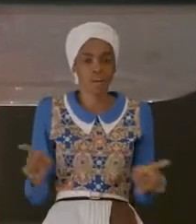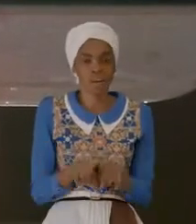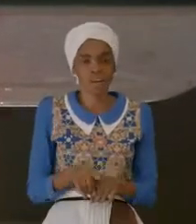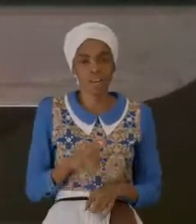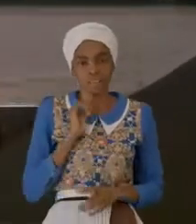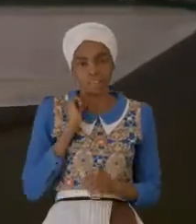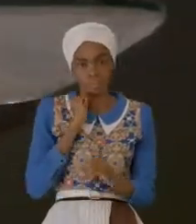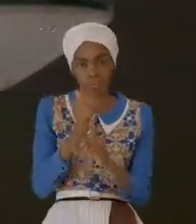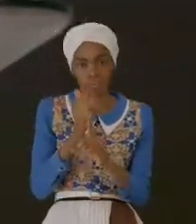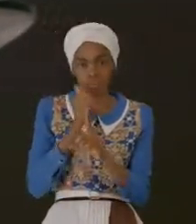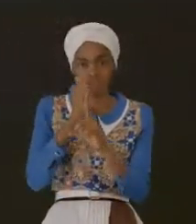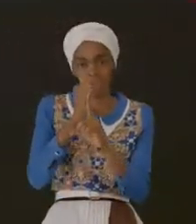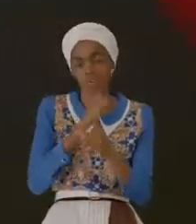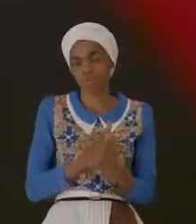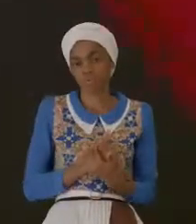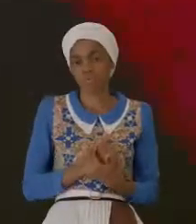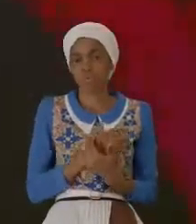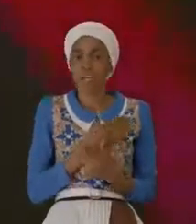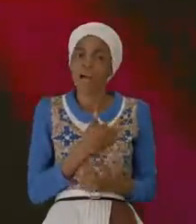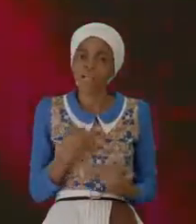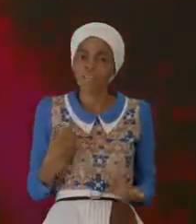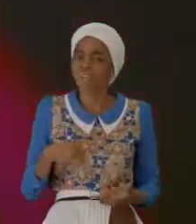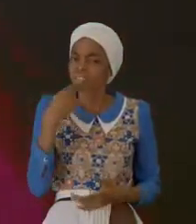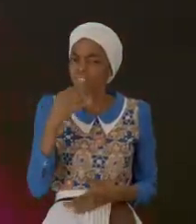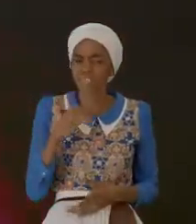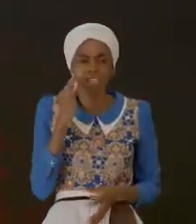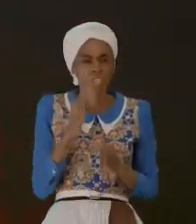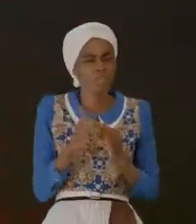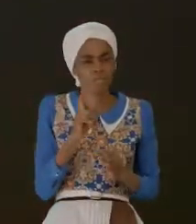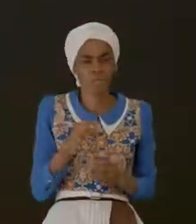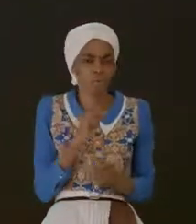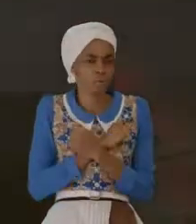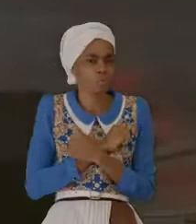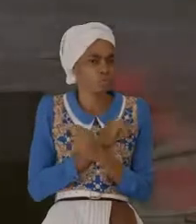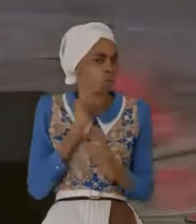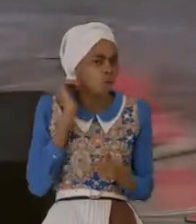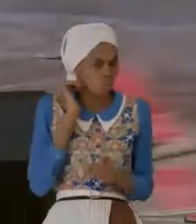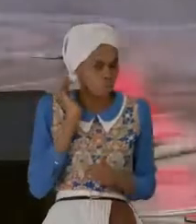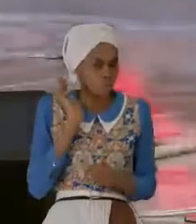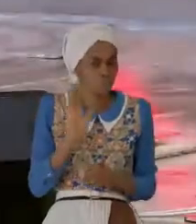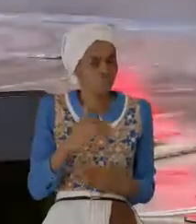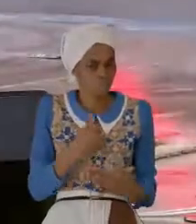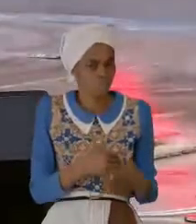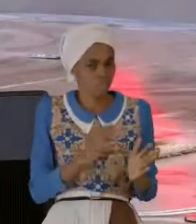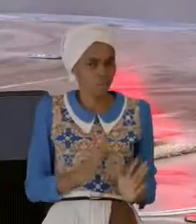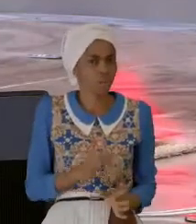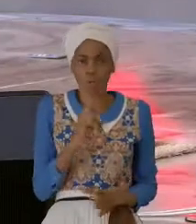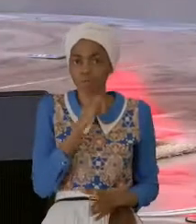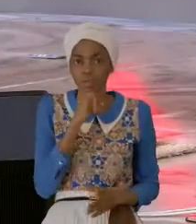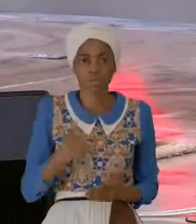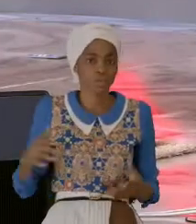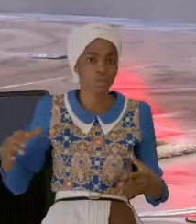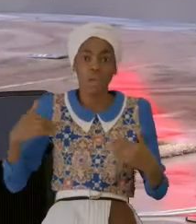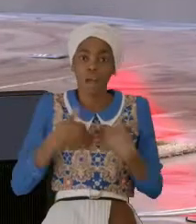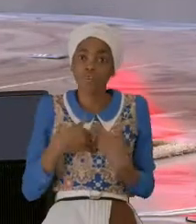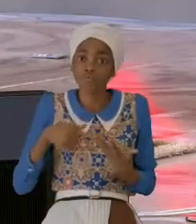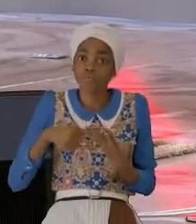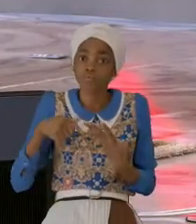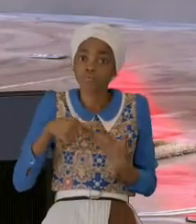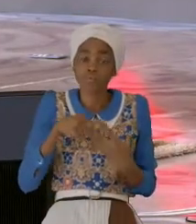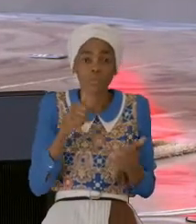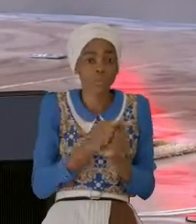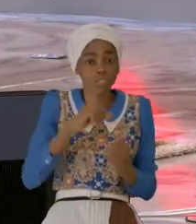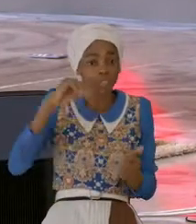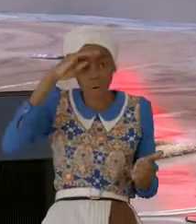thyself is saying if you love your neighbor you're not commit adultery with her husband you're not commit